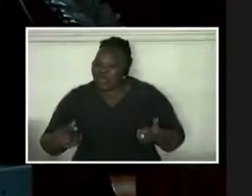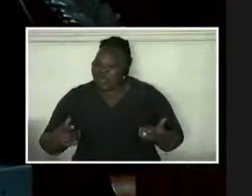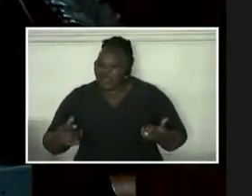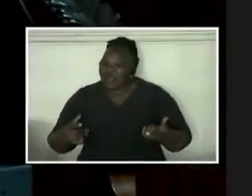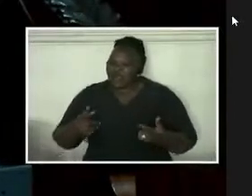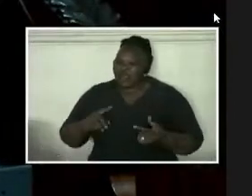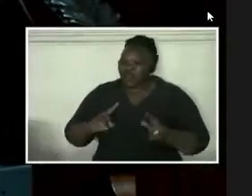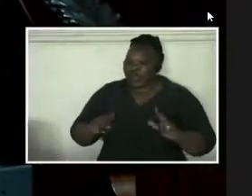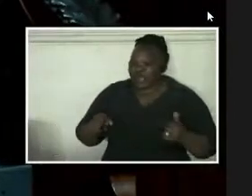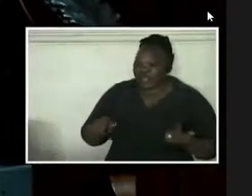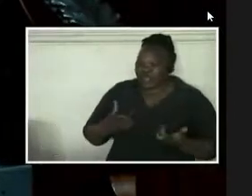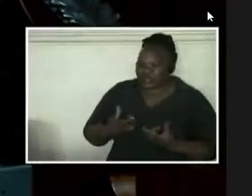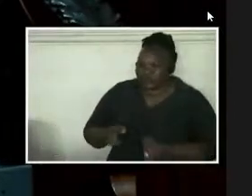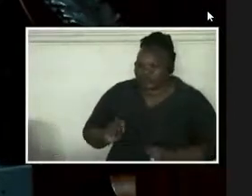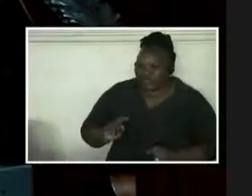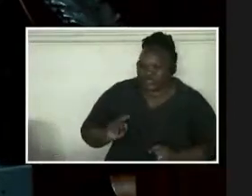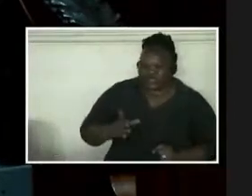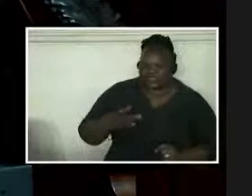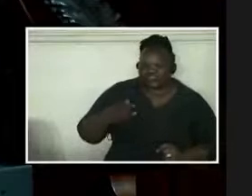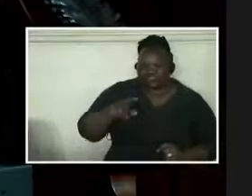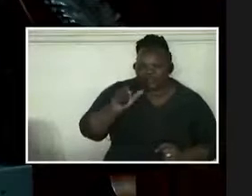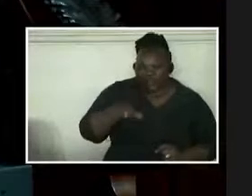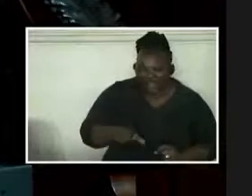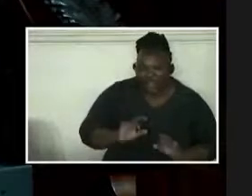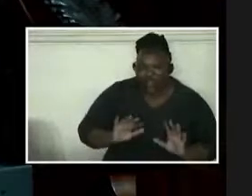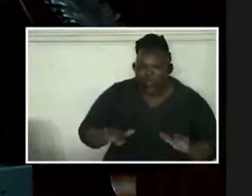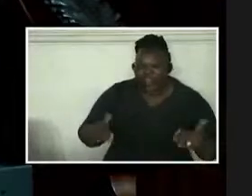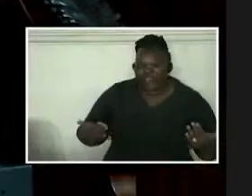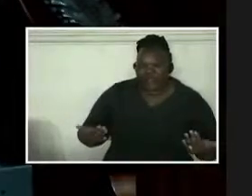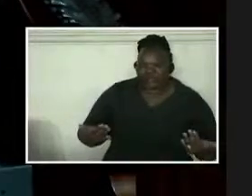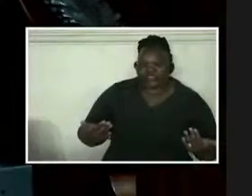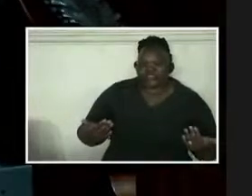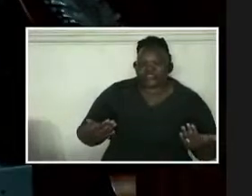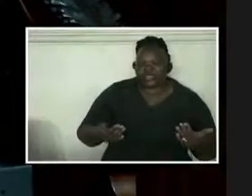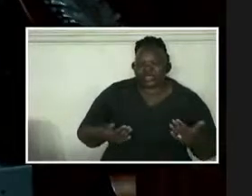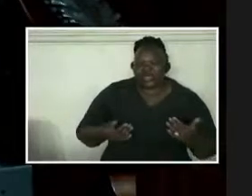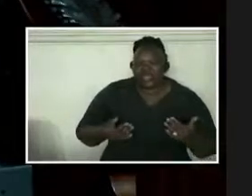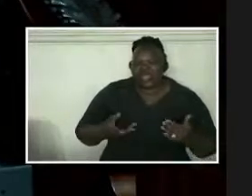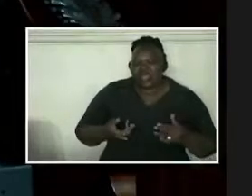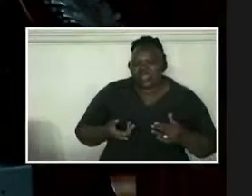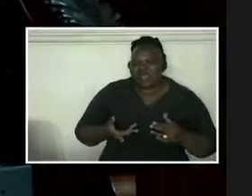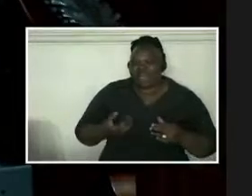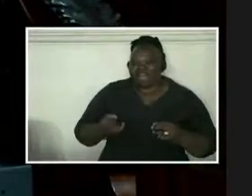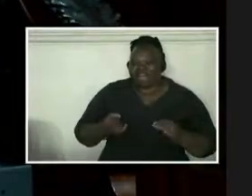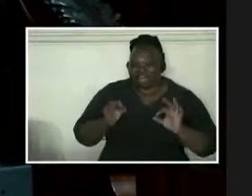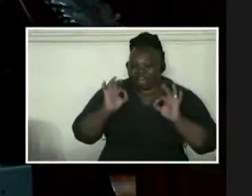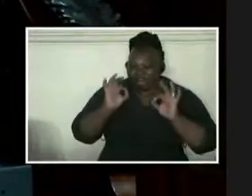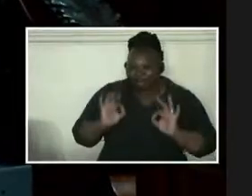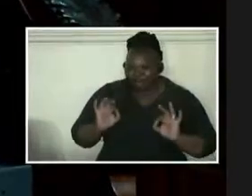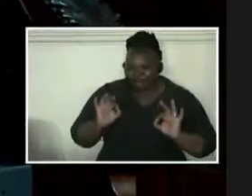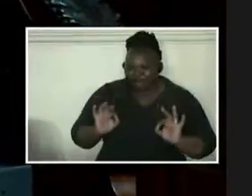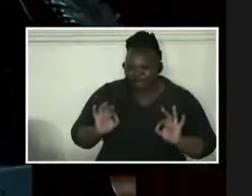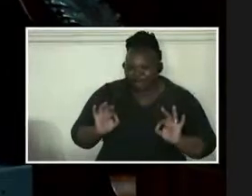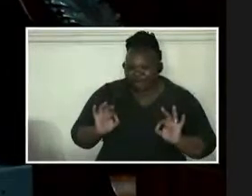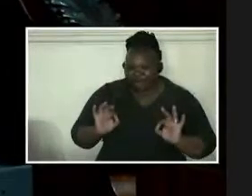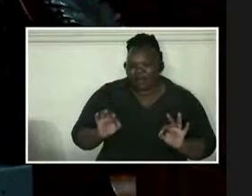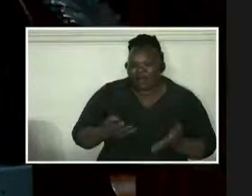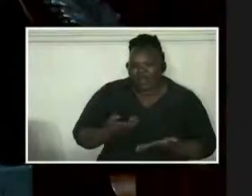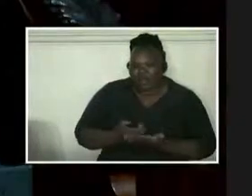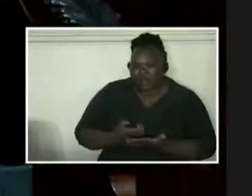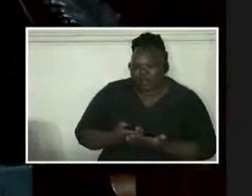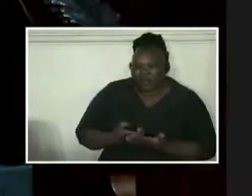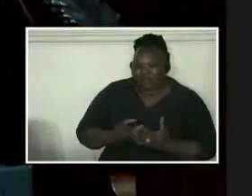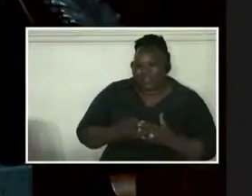program a program uh person without the equipment that is needed we are quite excited that the